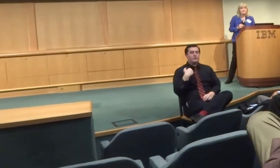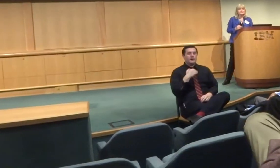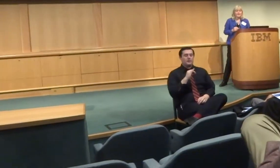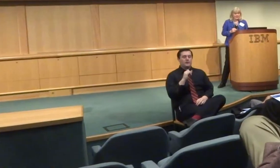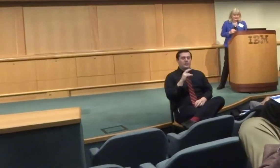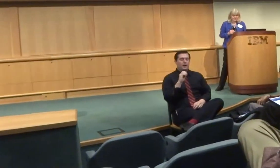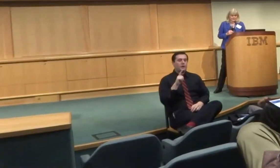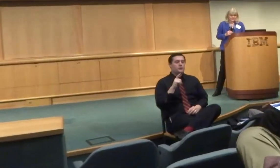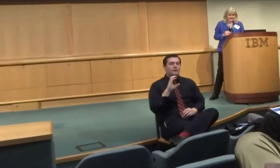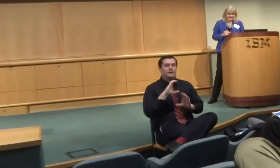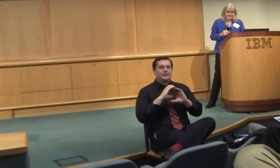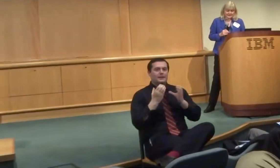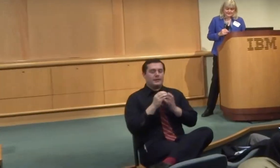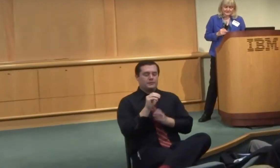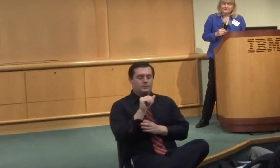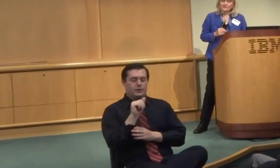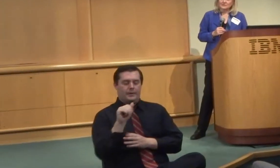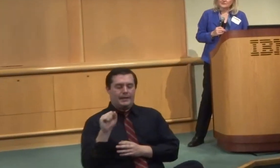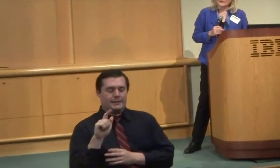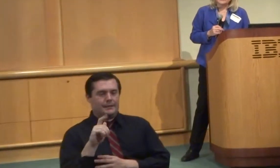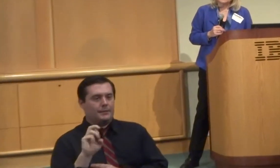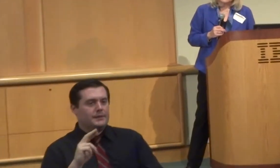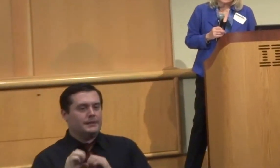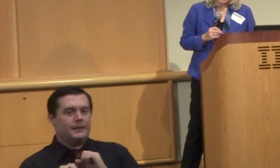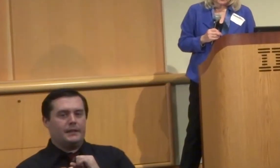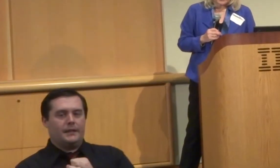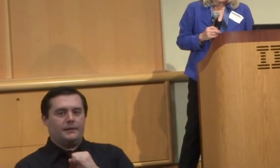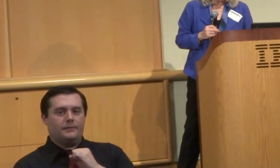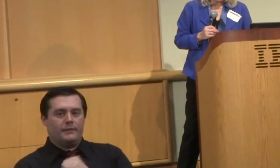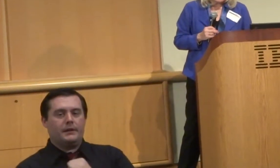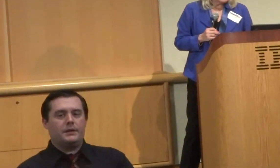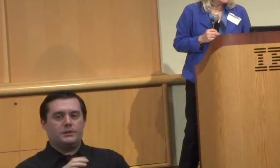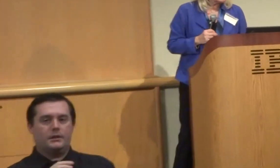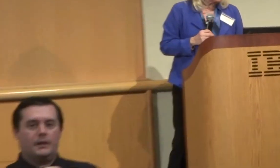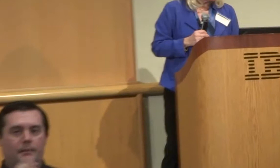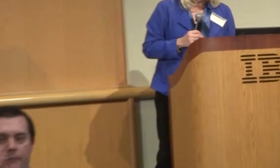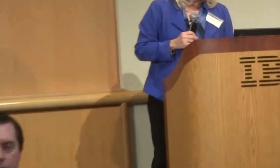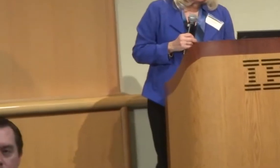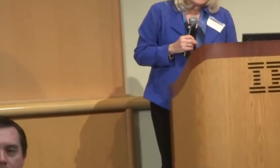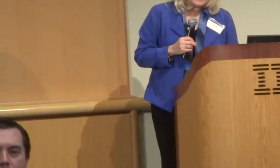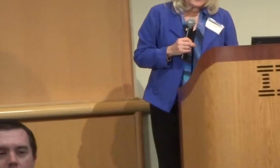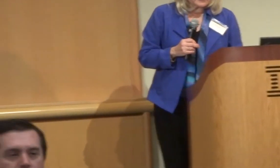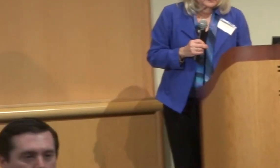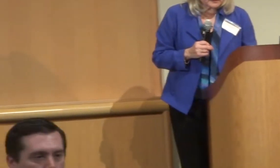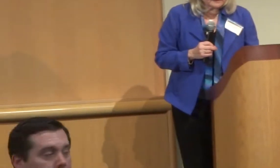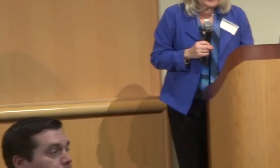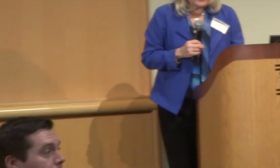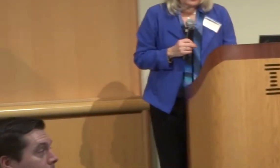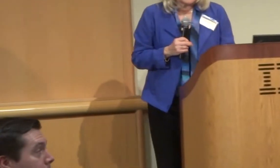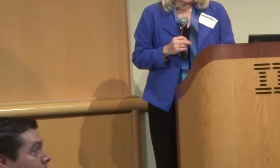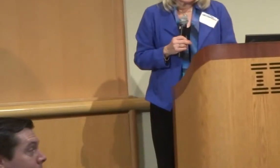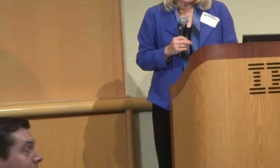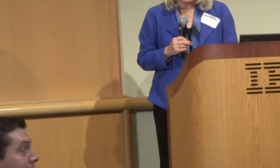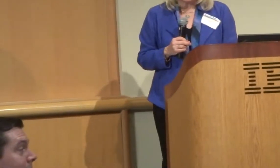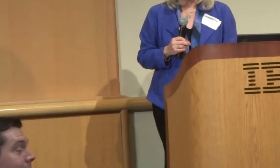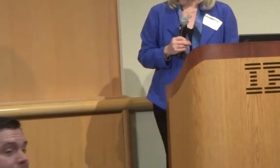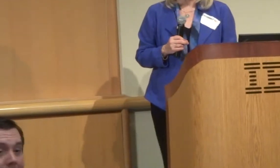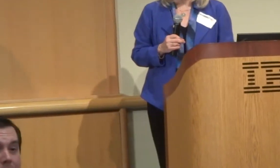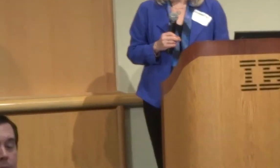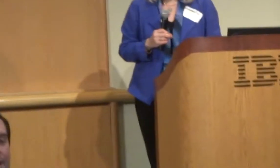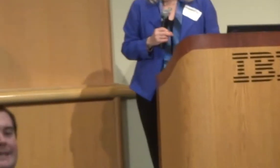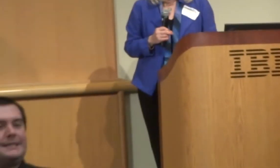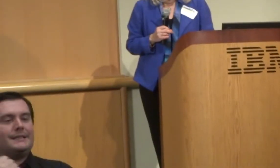Inaugural class of the AAAS Lemelson Invention Ambassadors Program. Dr. Cooper is a leading expert in the development of